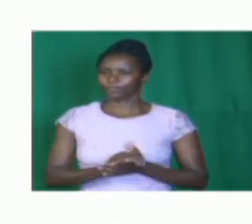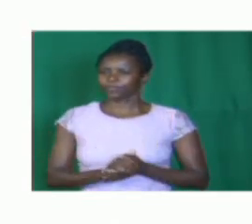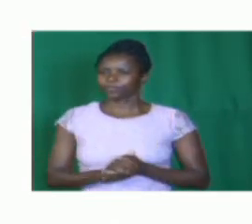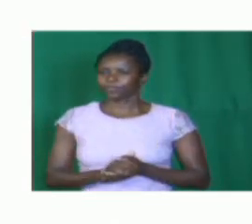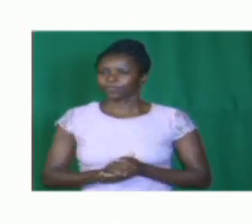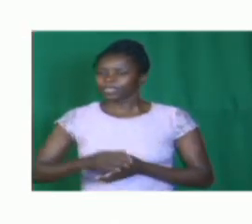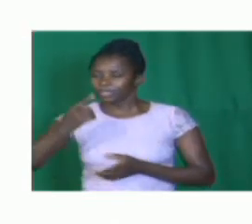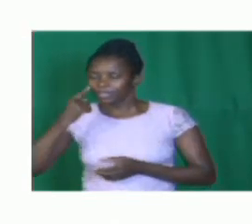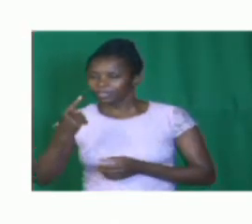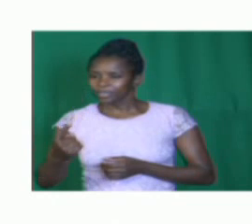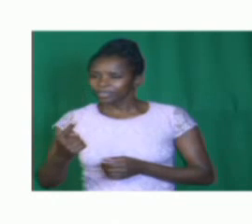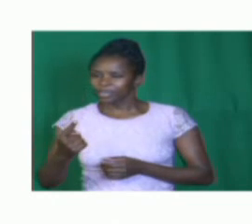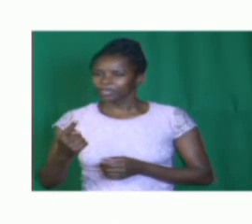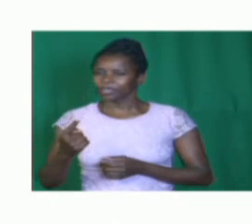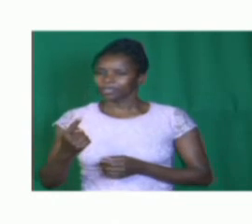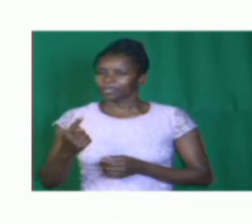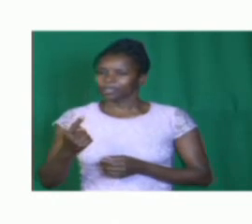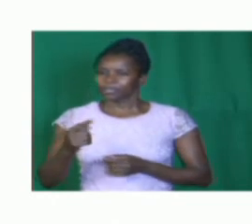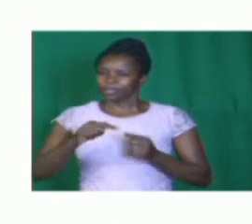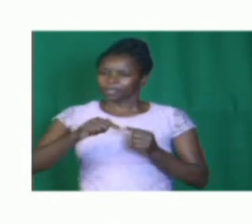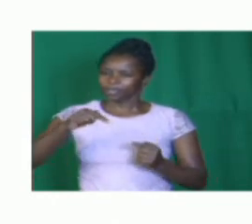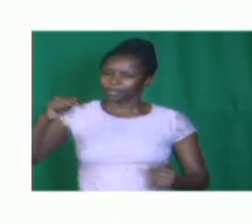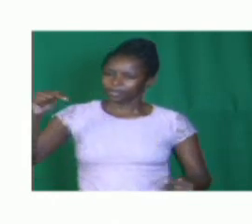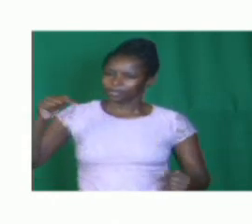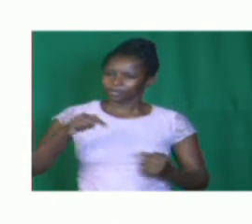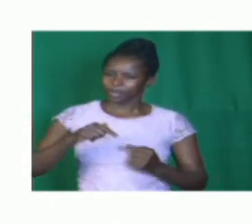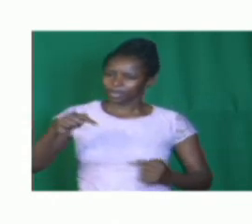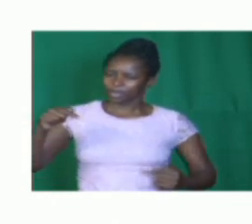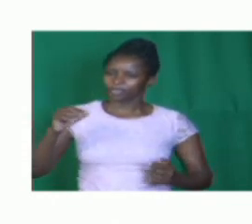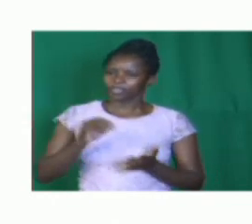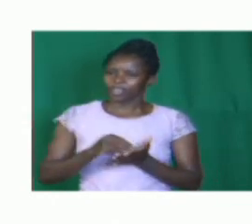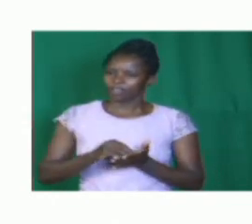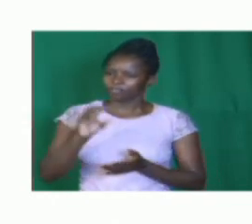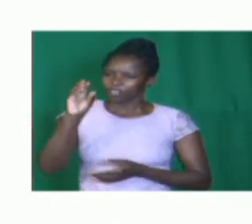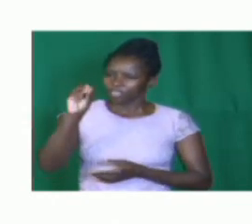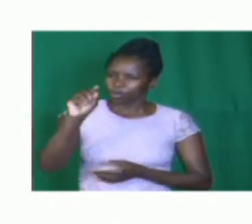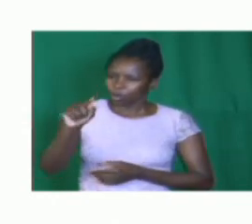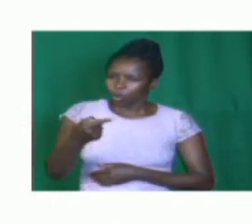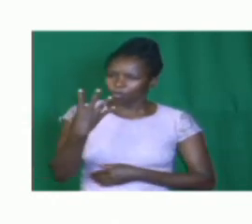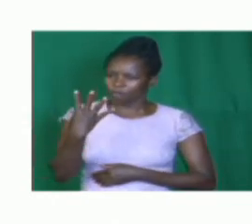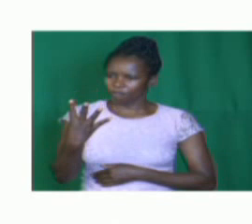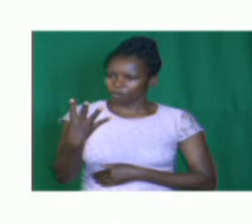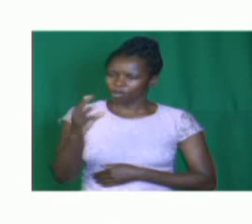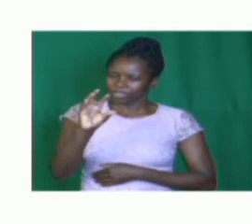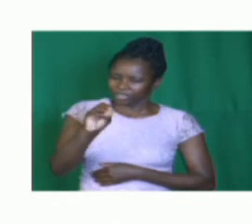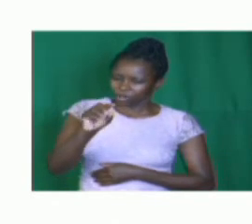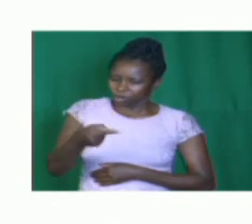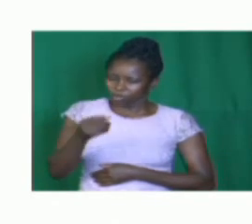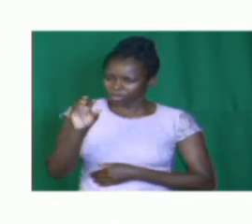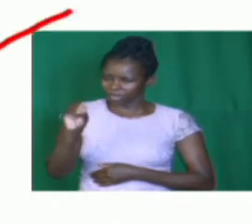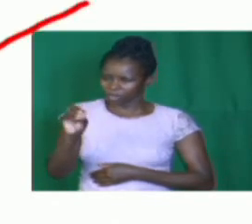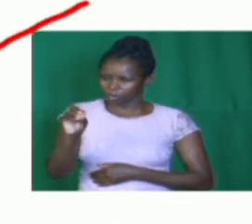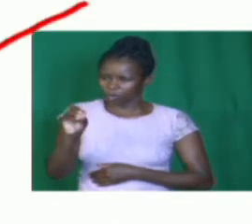to show you the c. You remember we said we had 0, 4, 0, 0,